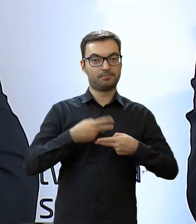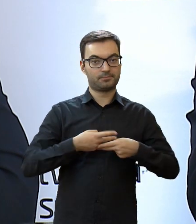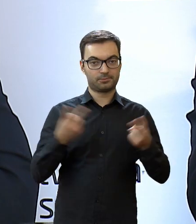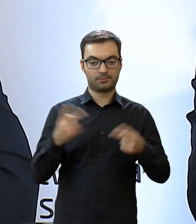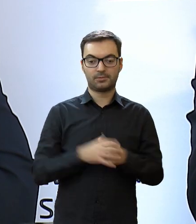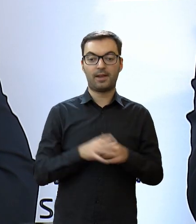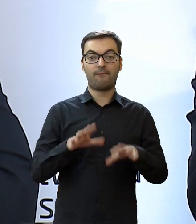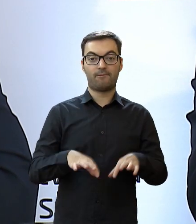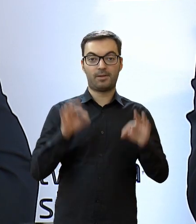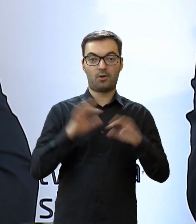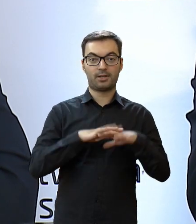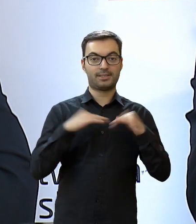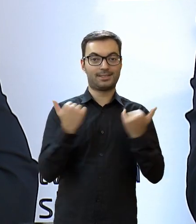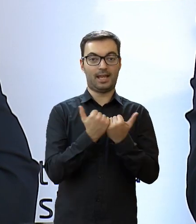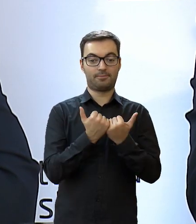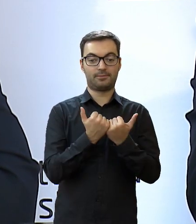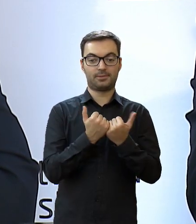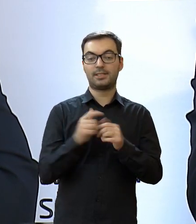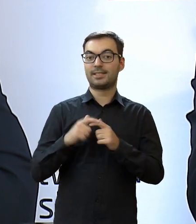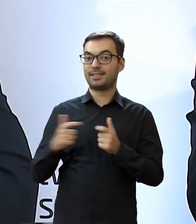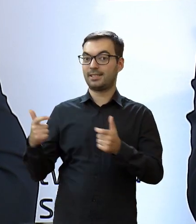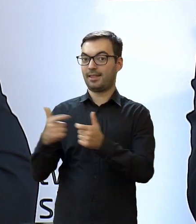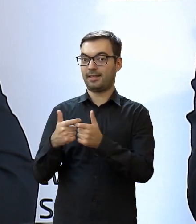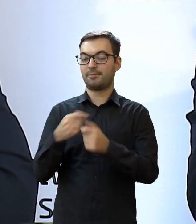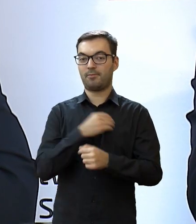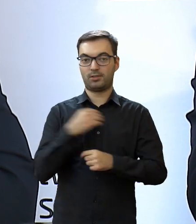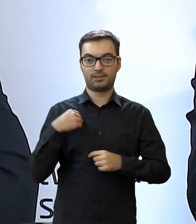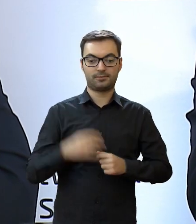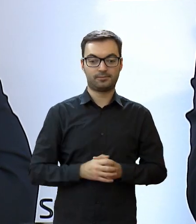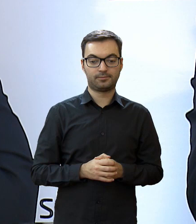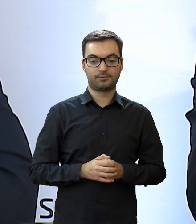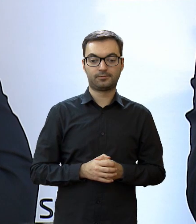We have received information from